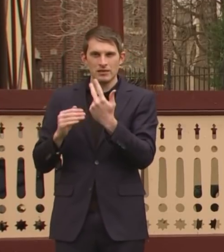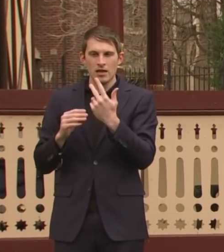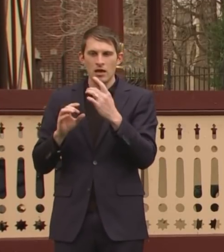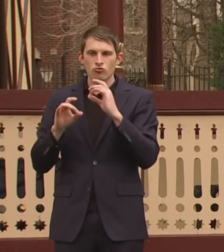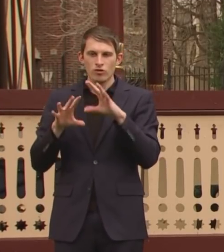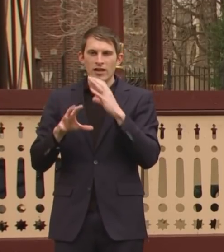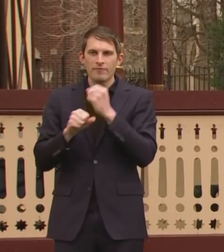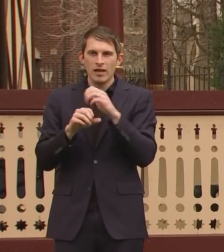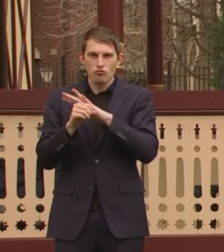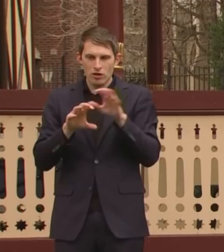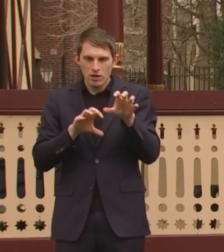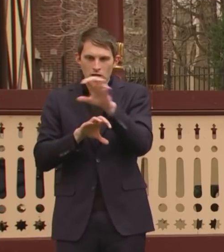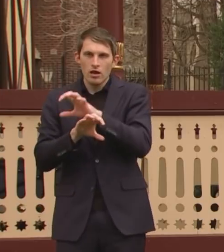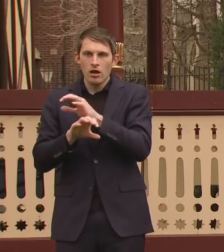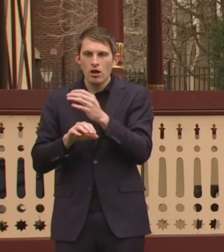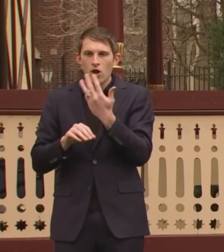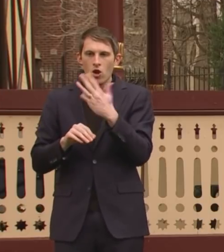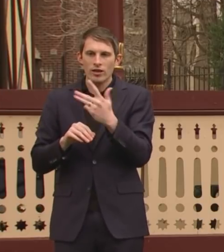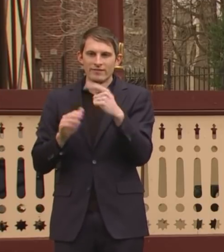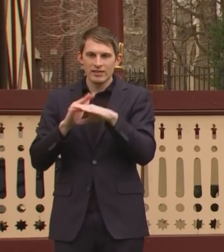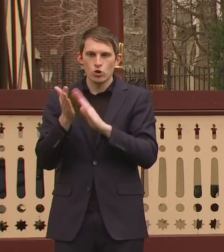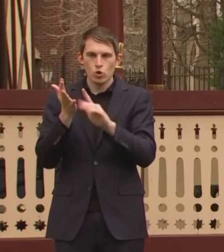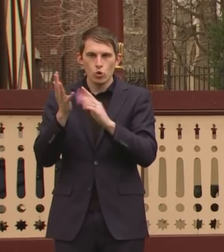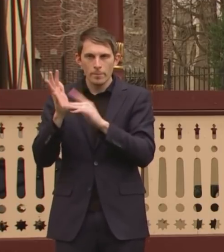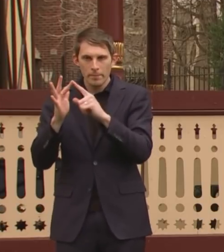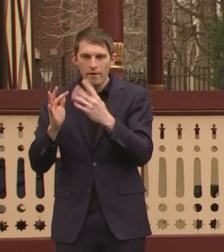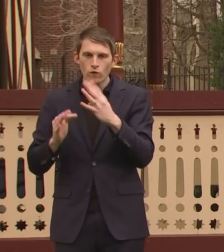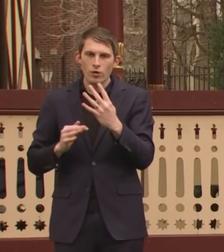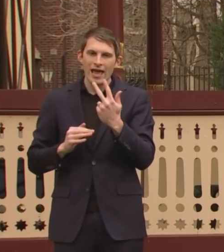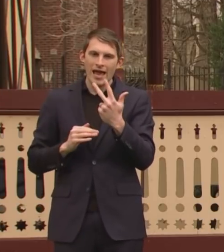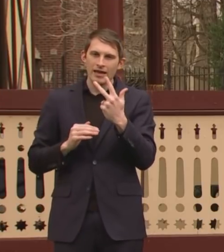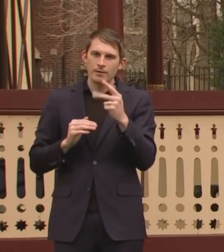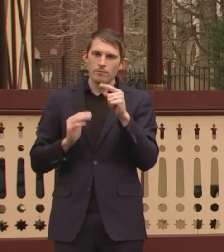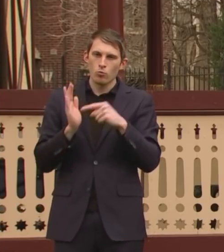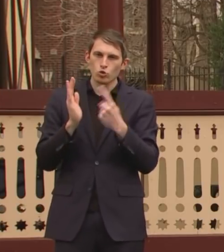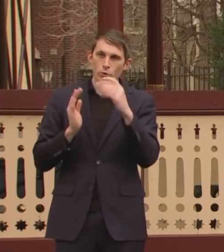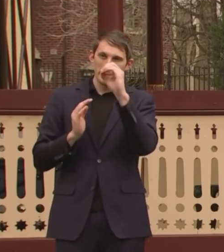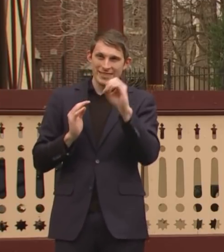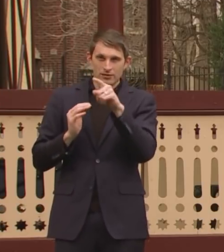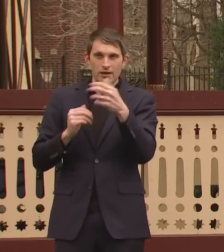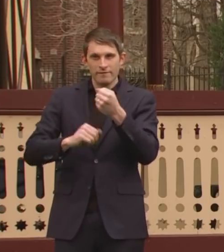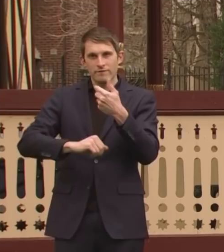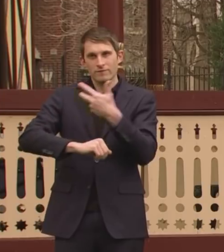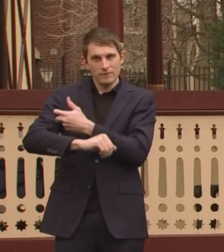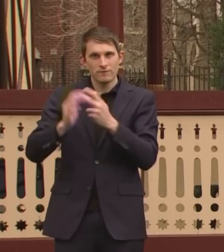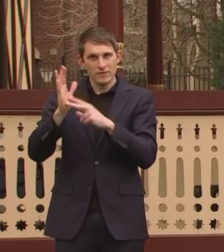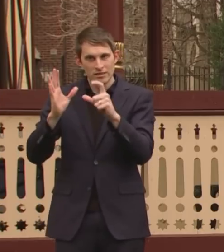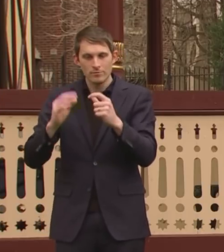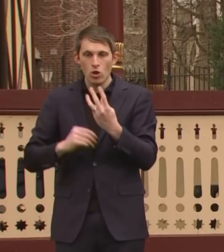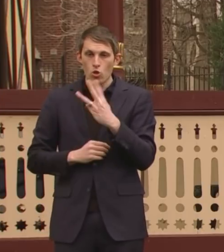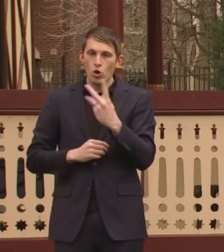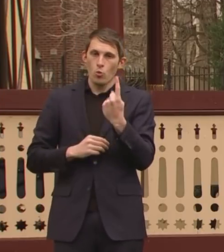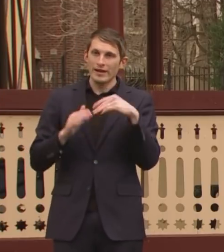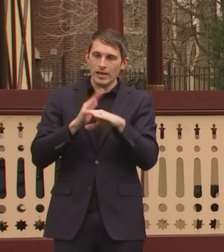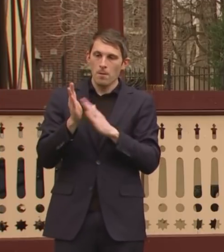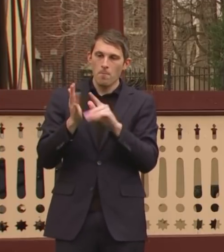97 cases in Hume, where 48.2% of people have had their first dose of vaccine. 31 cases in Moreland, where